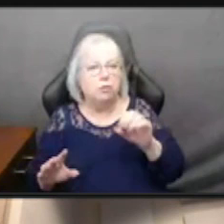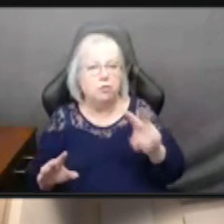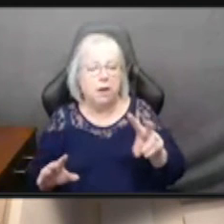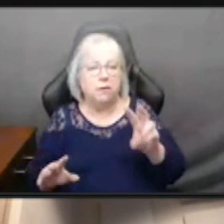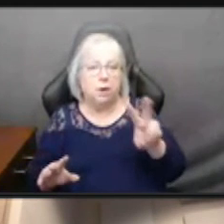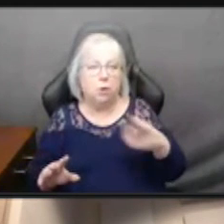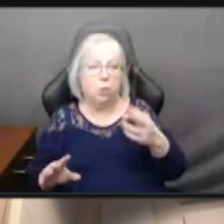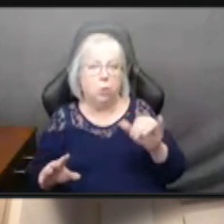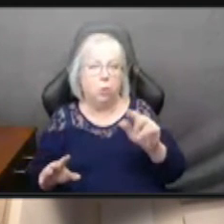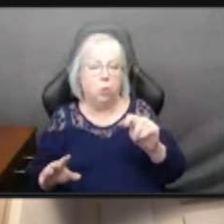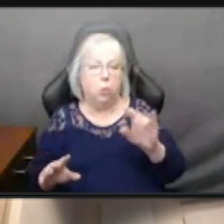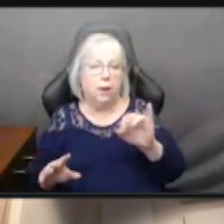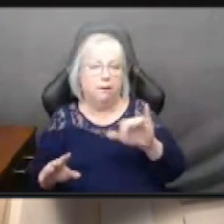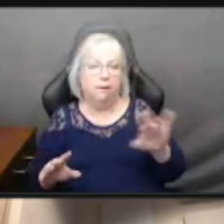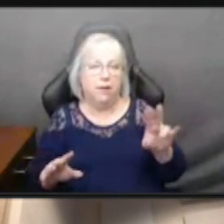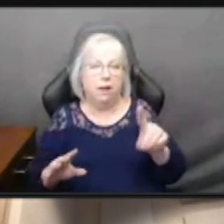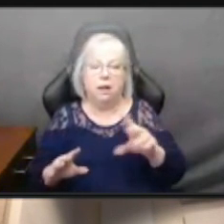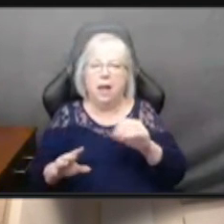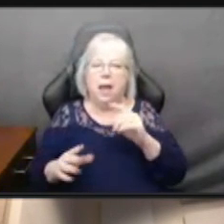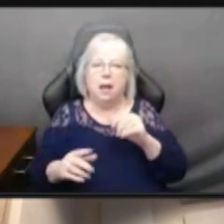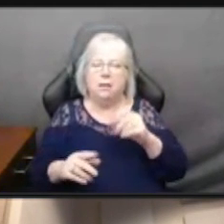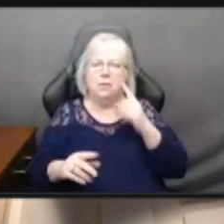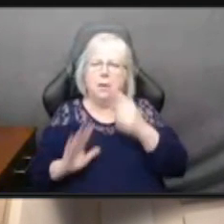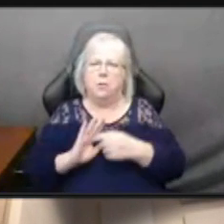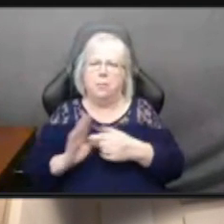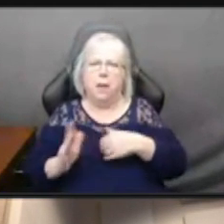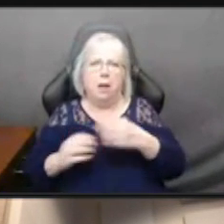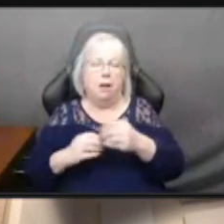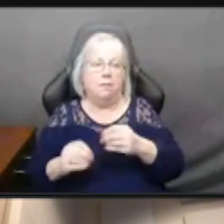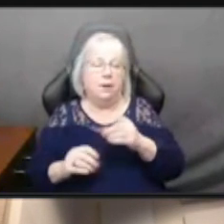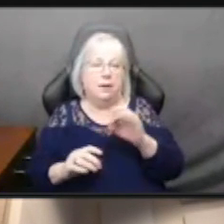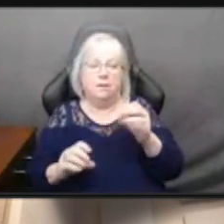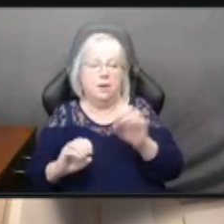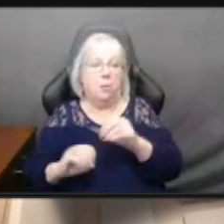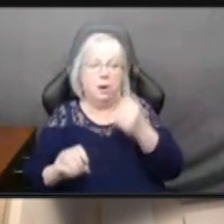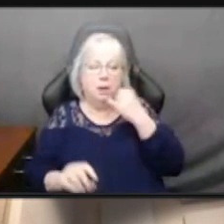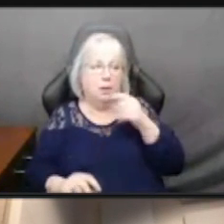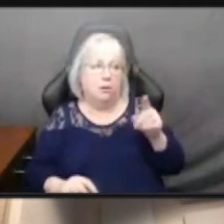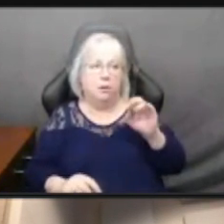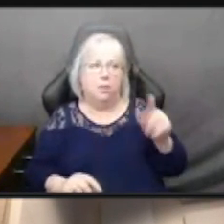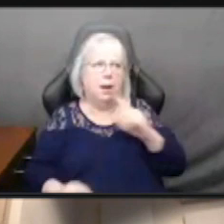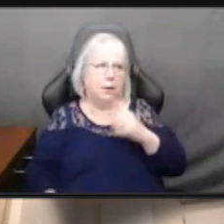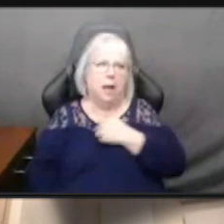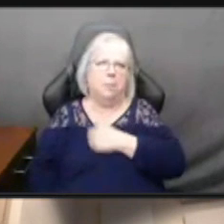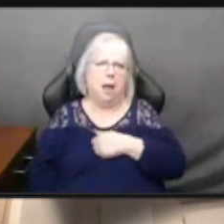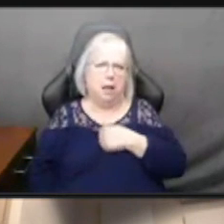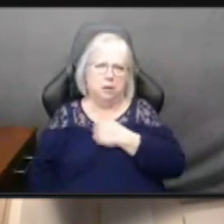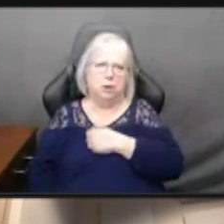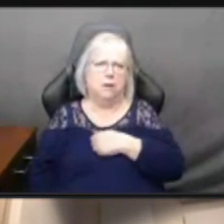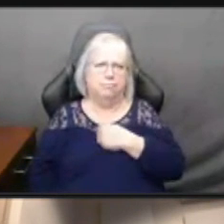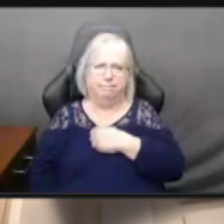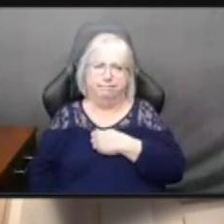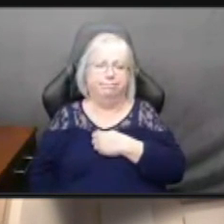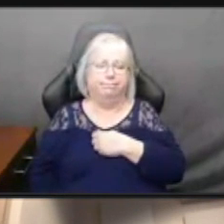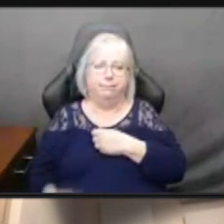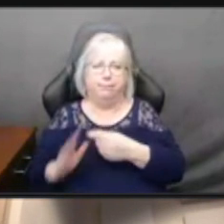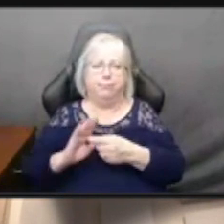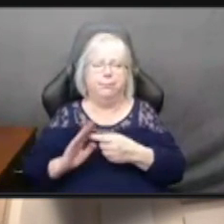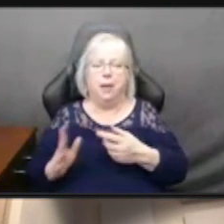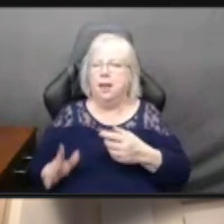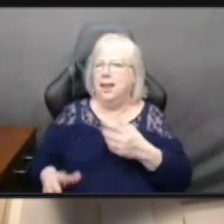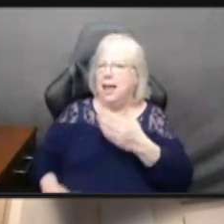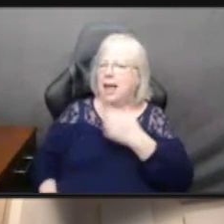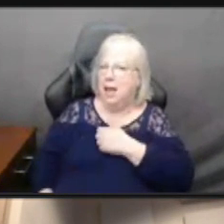on behalf of my office, if you did not get a phone call back, I do apologize on behalf of my office. Thank you. I appreciate